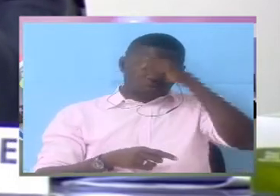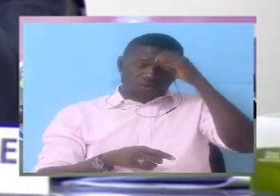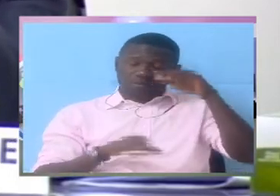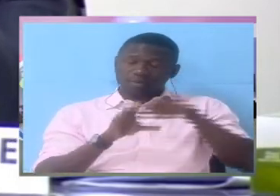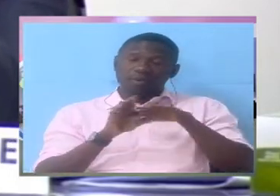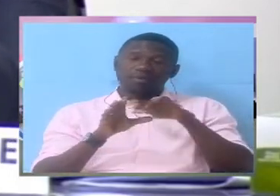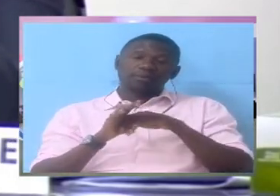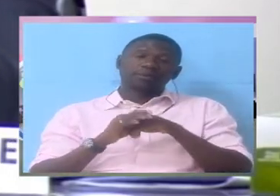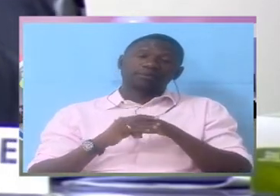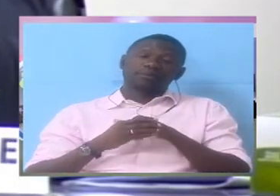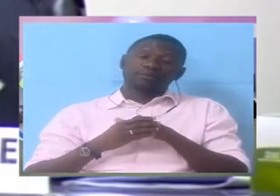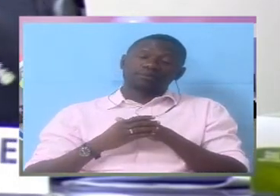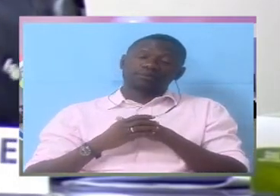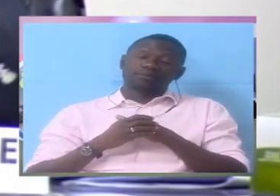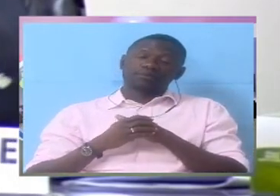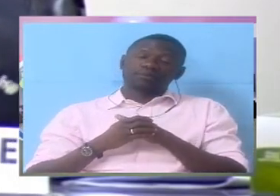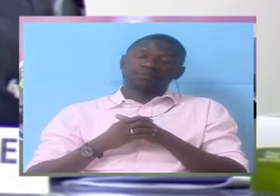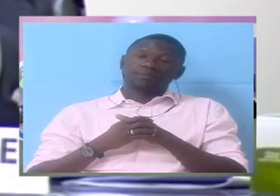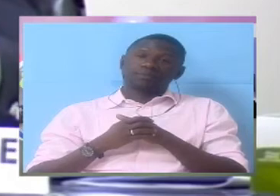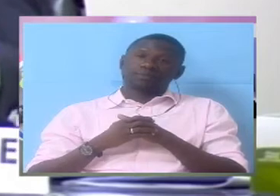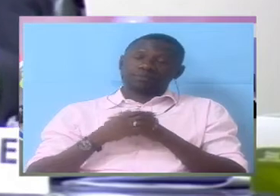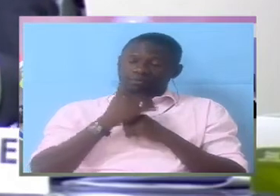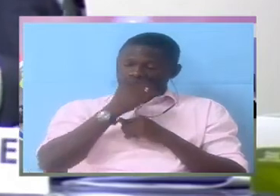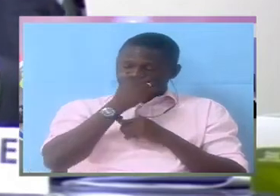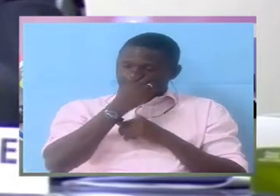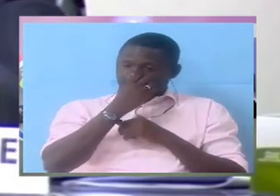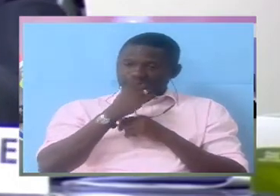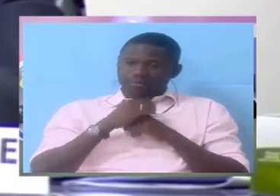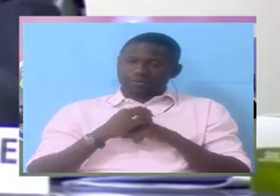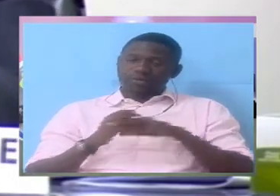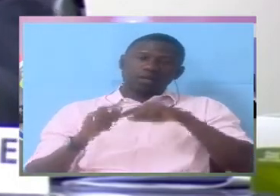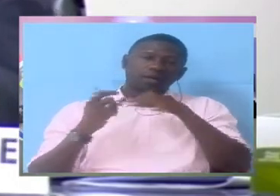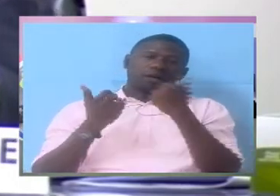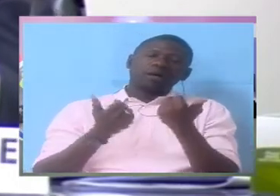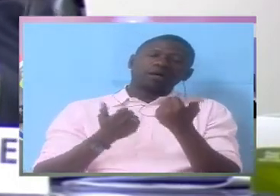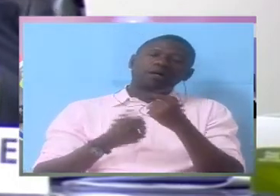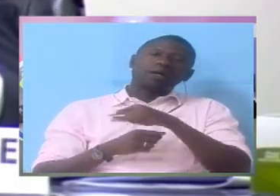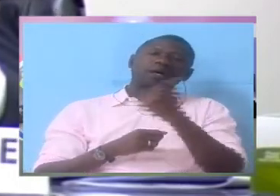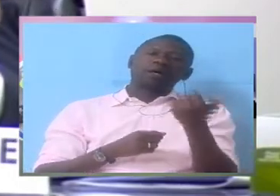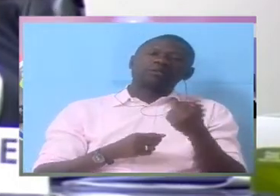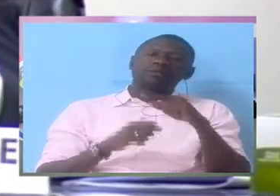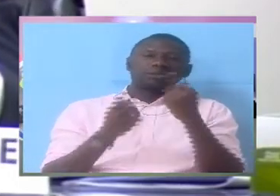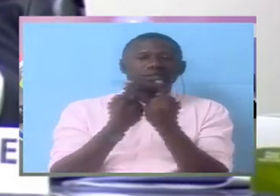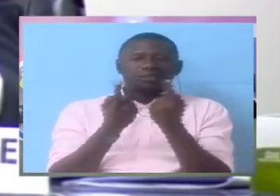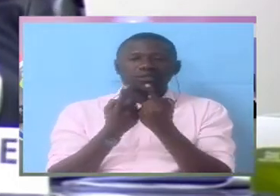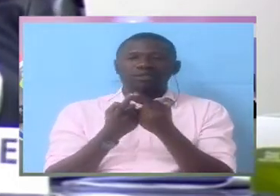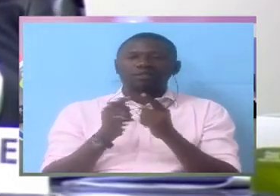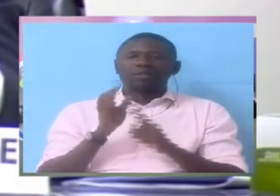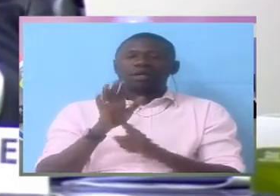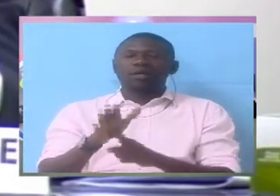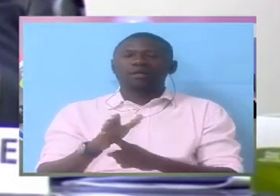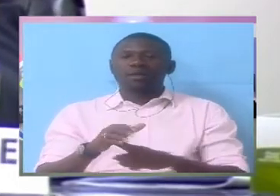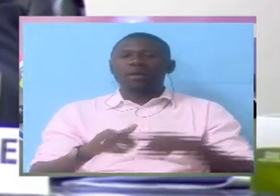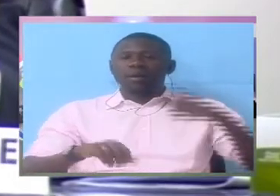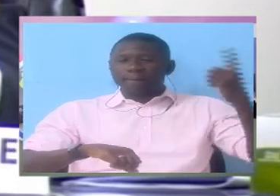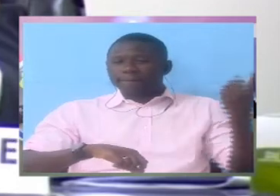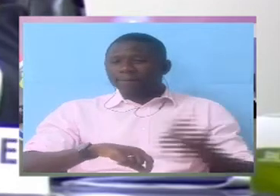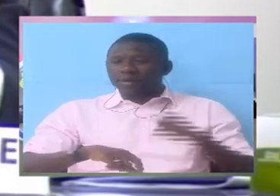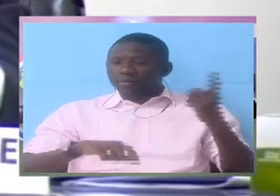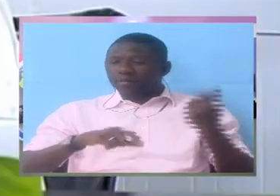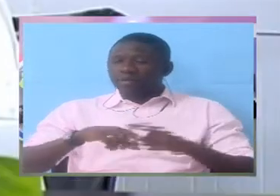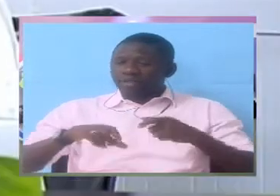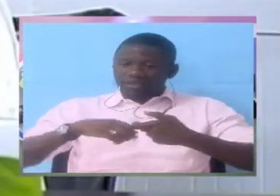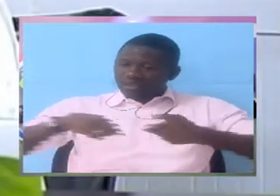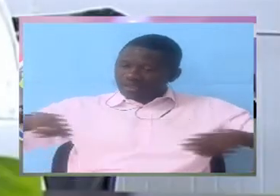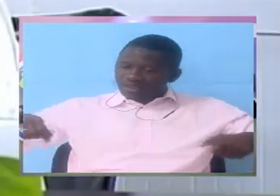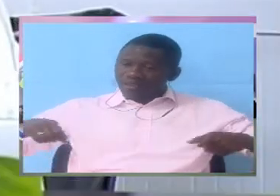kulalenti. And gadgets like beating and torture items. Ni joramo ke munafane ni joramo le